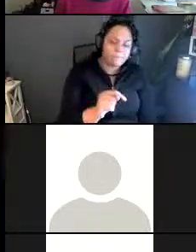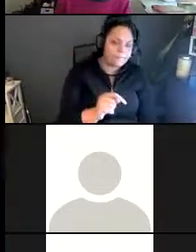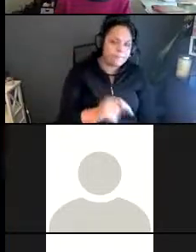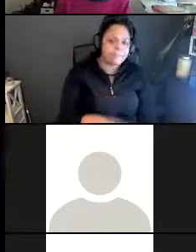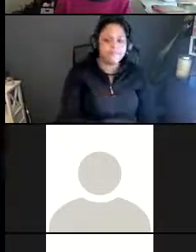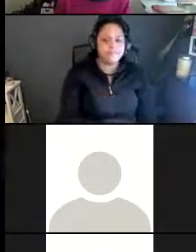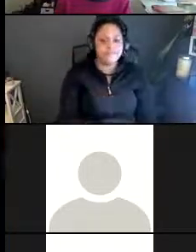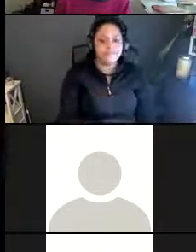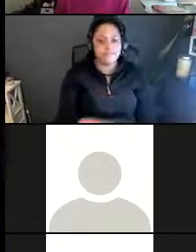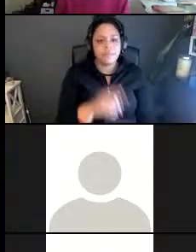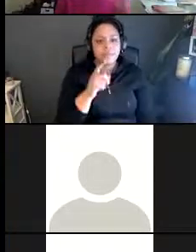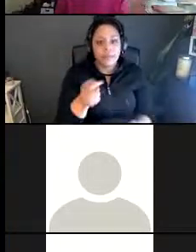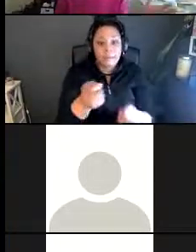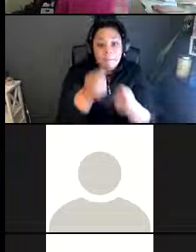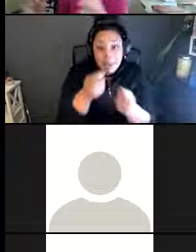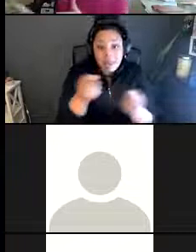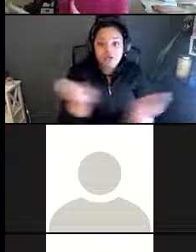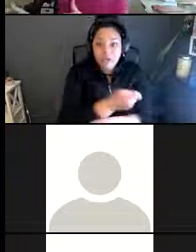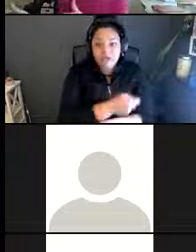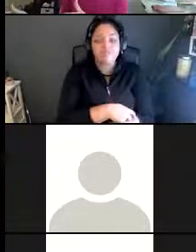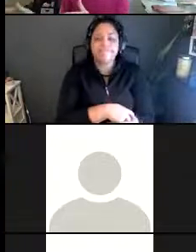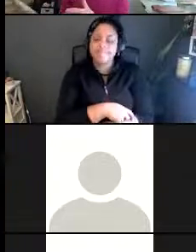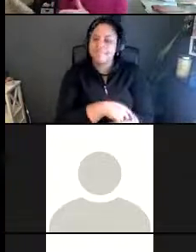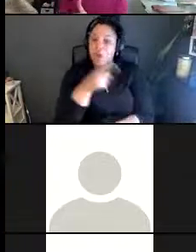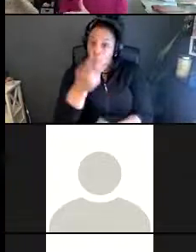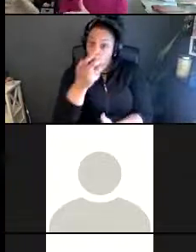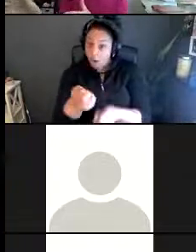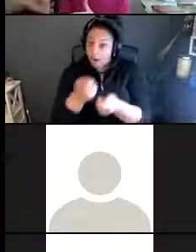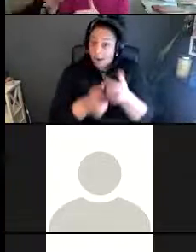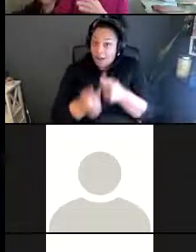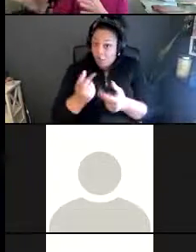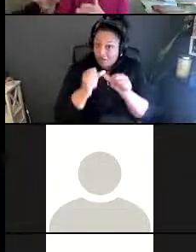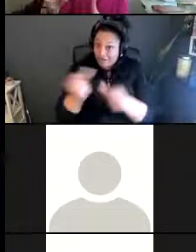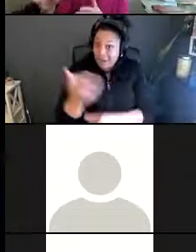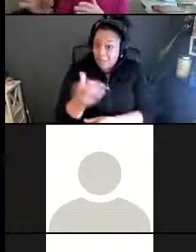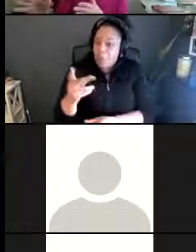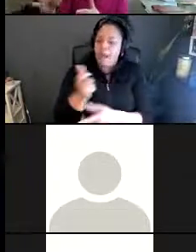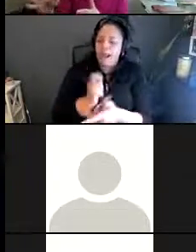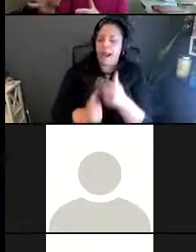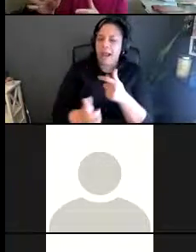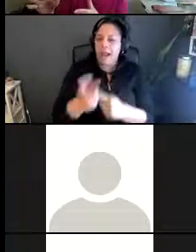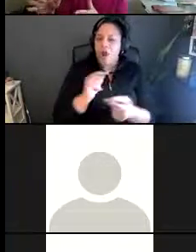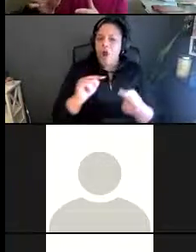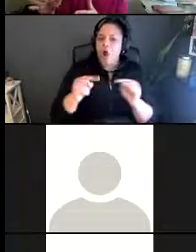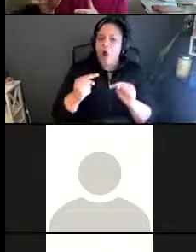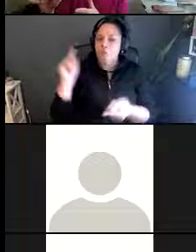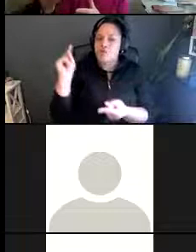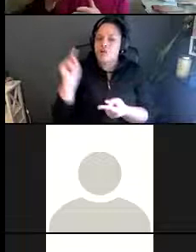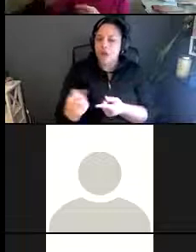and switch. Oh, you want to keep on gambling? Okay, we'll do this harm reduction